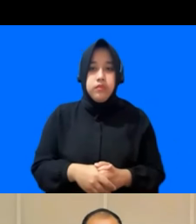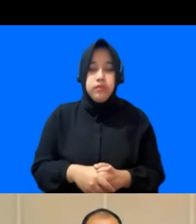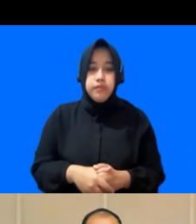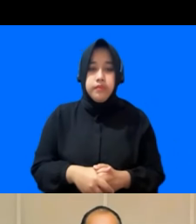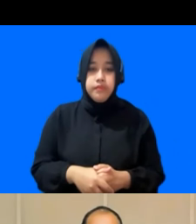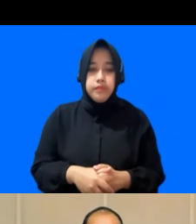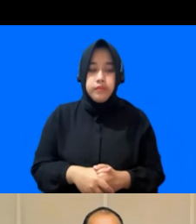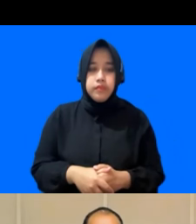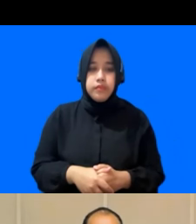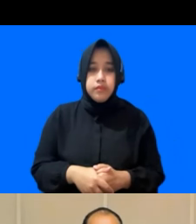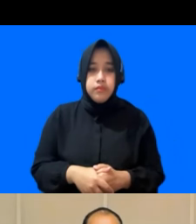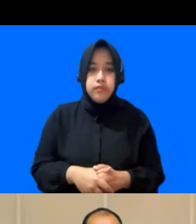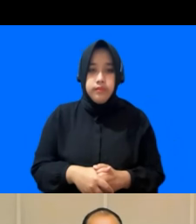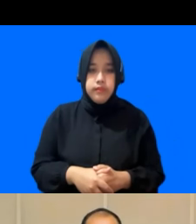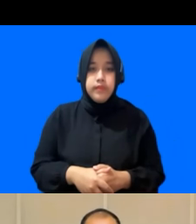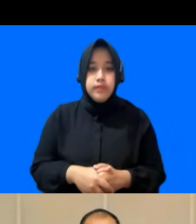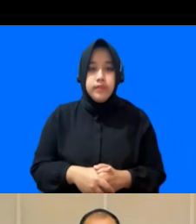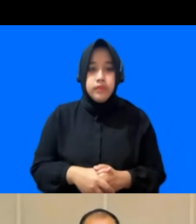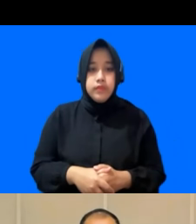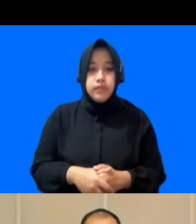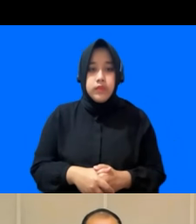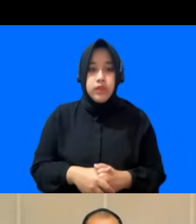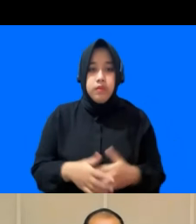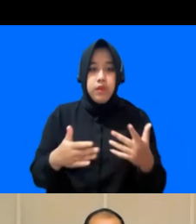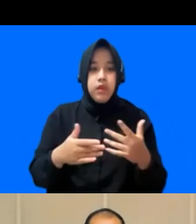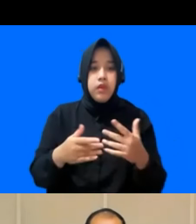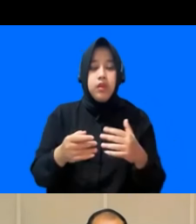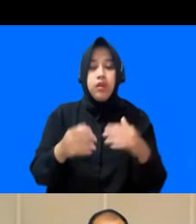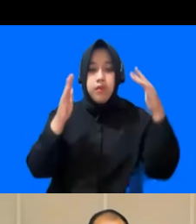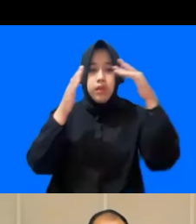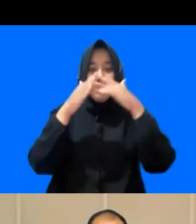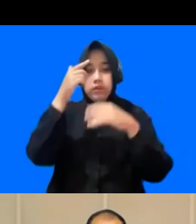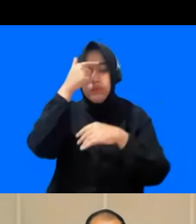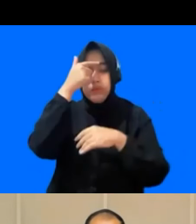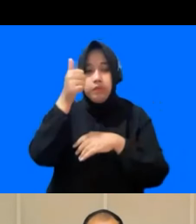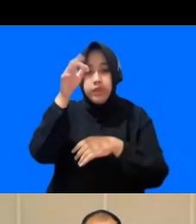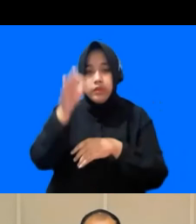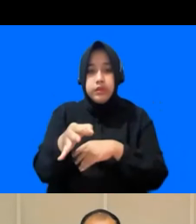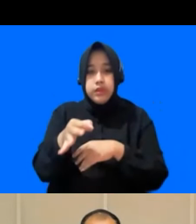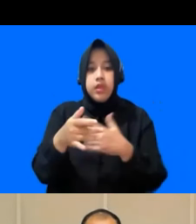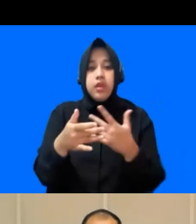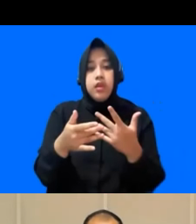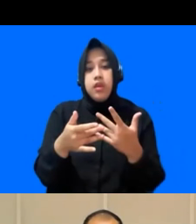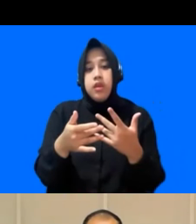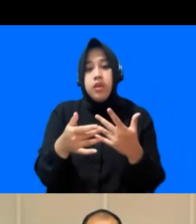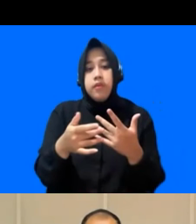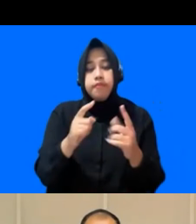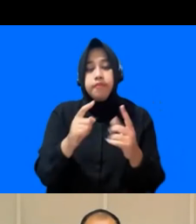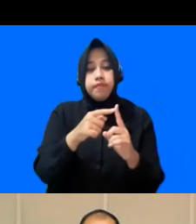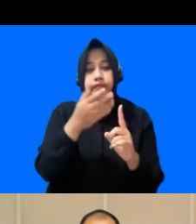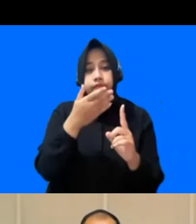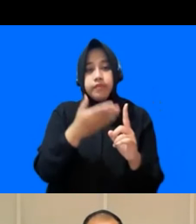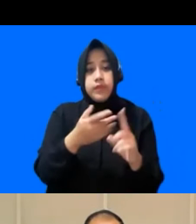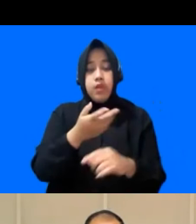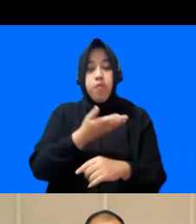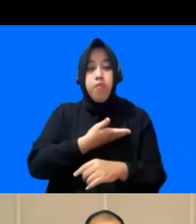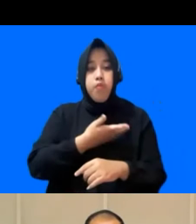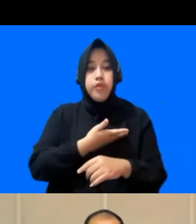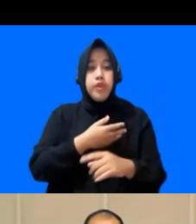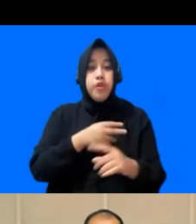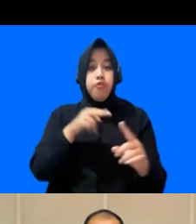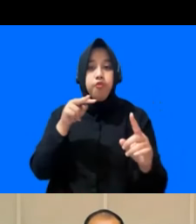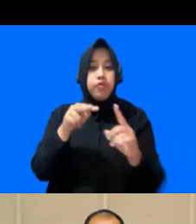system. That's our goals. So how Makassar build smart city? The first